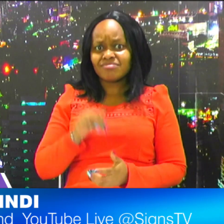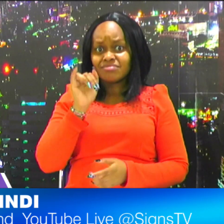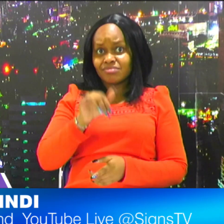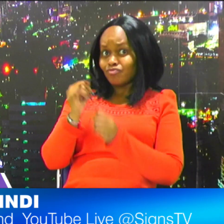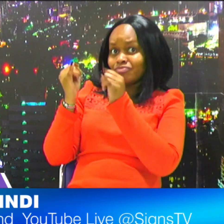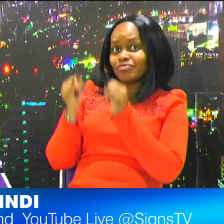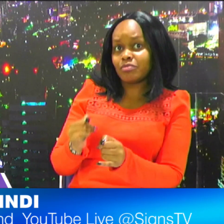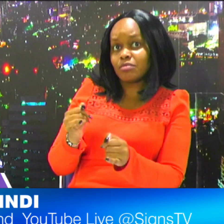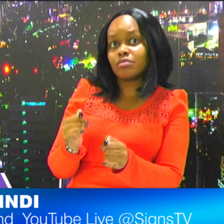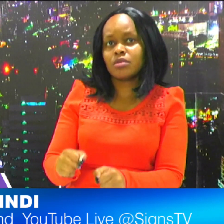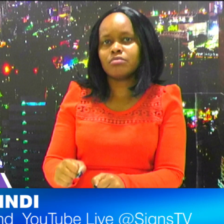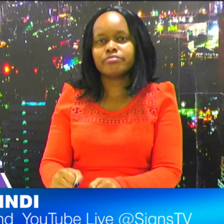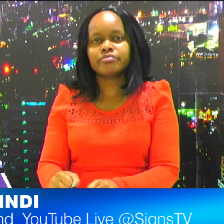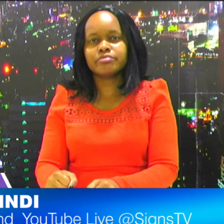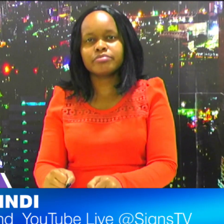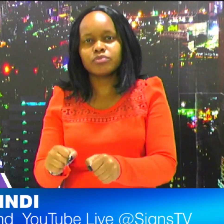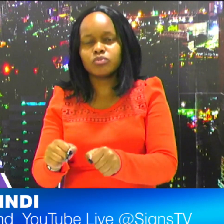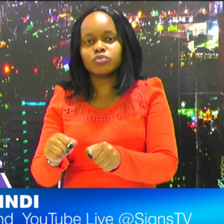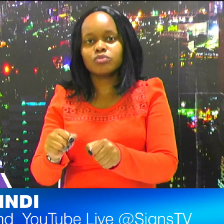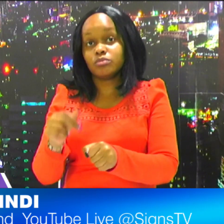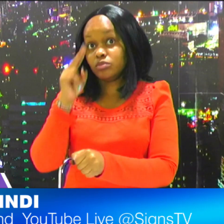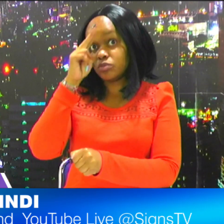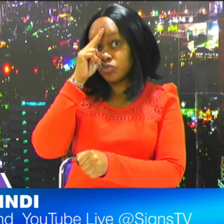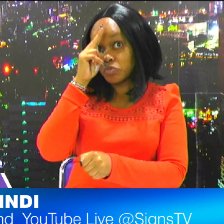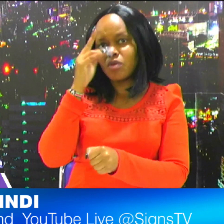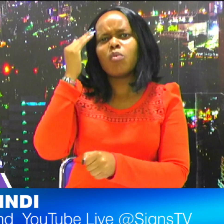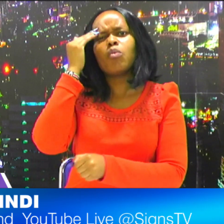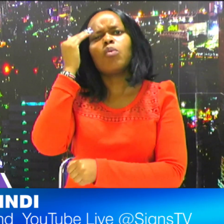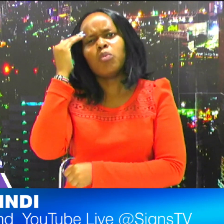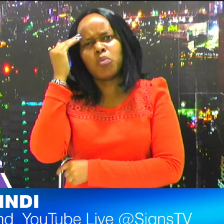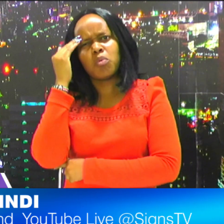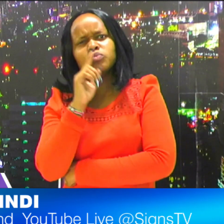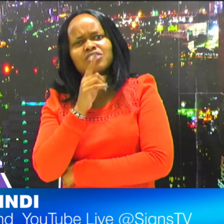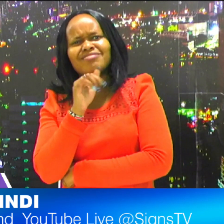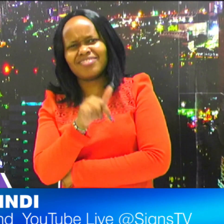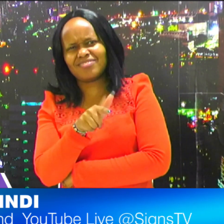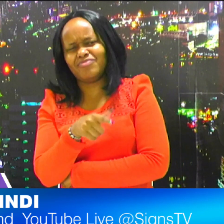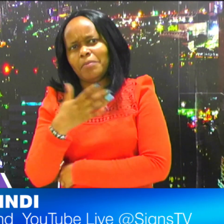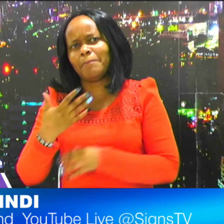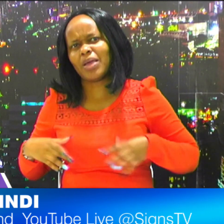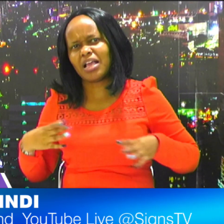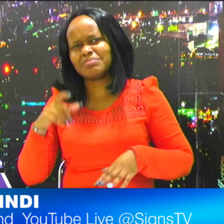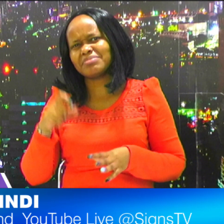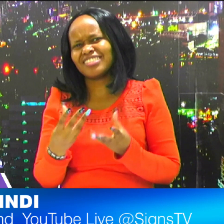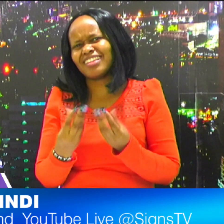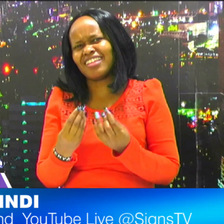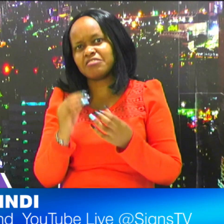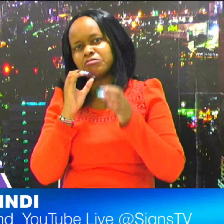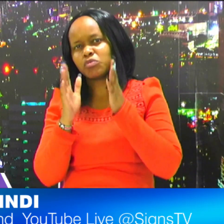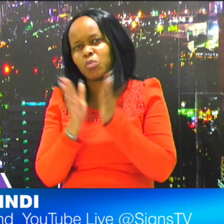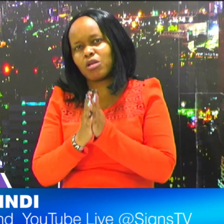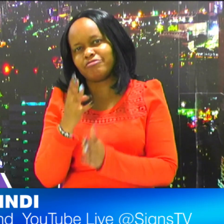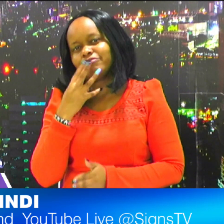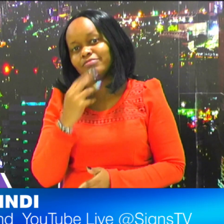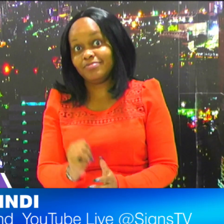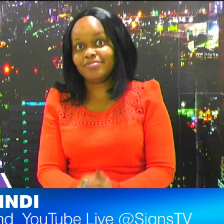The county police commander also said that the new head of the police